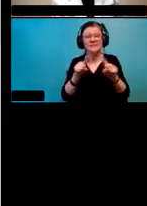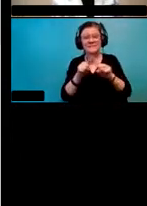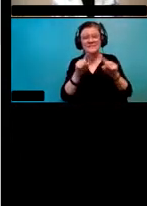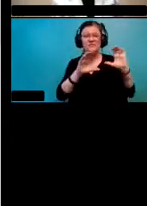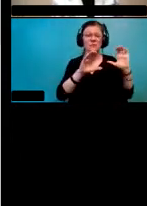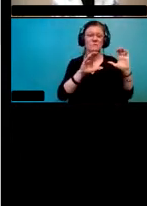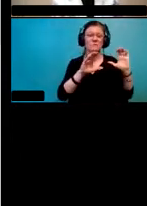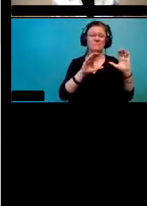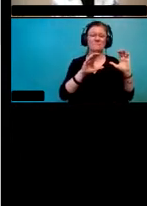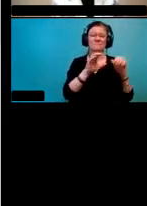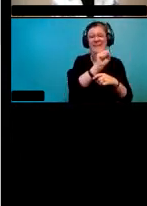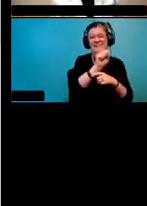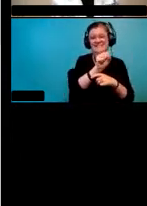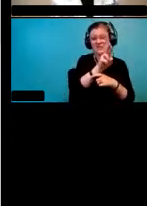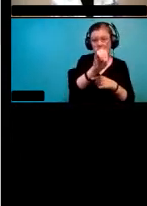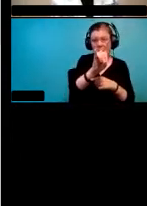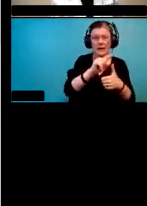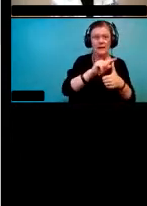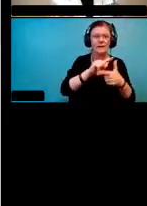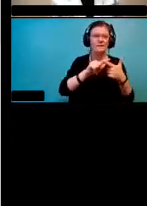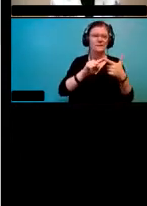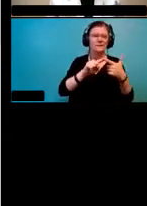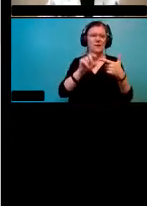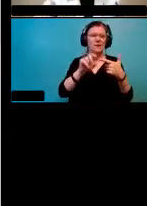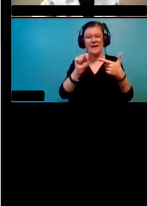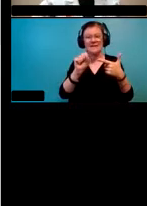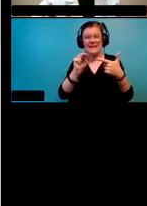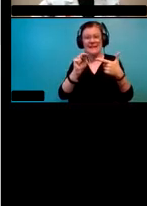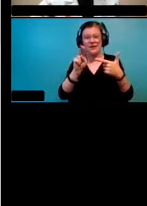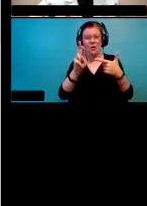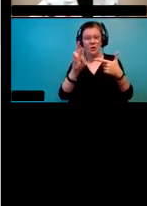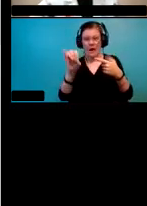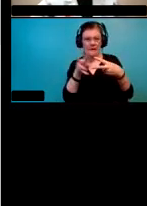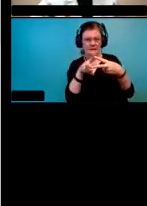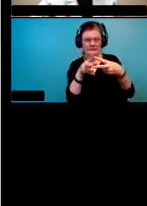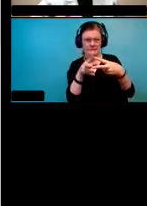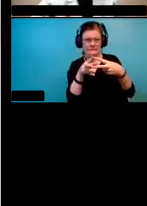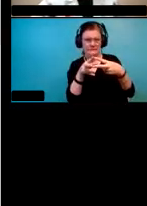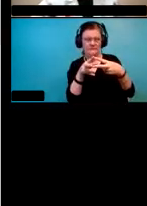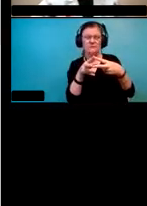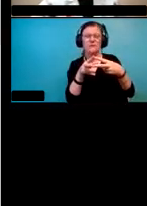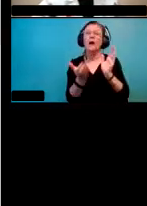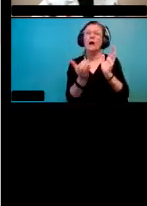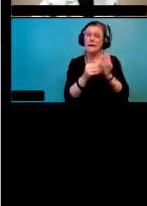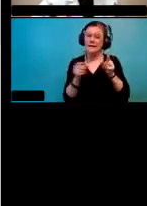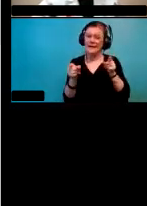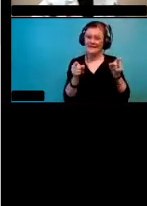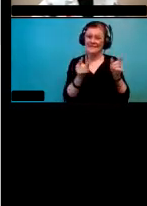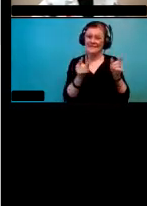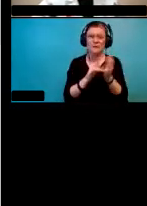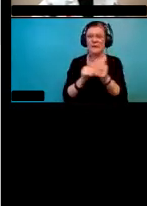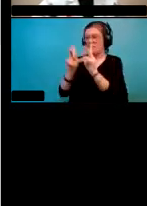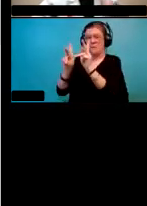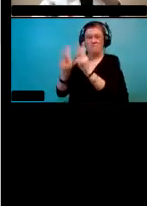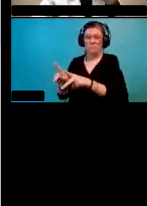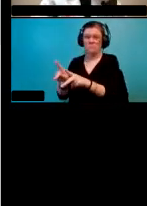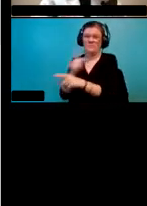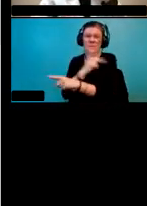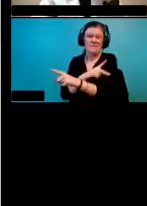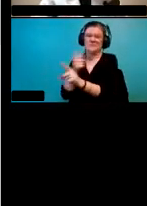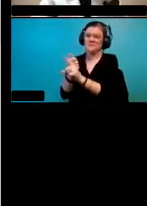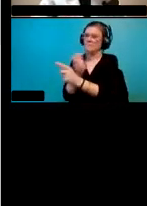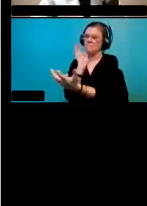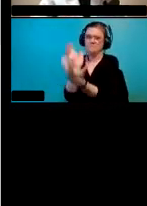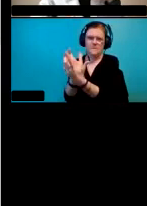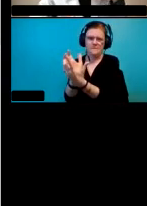of antidepressants. And these medications, again, have to fit the person. So we